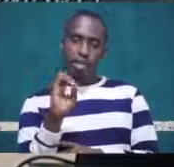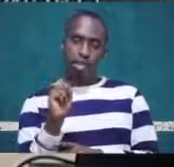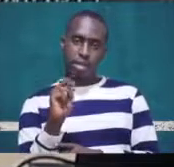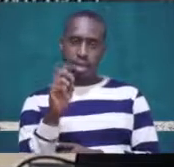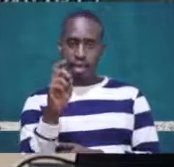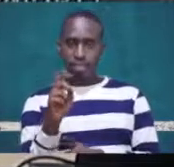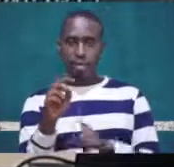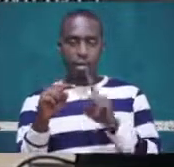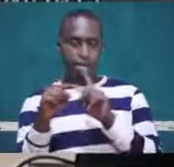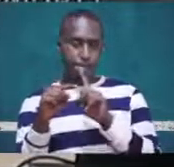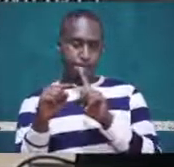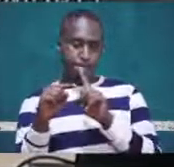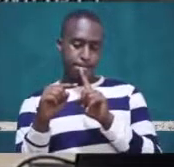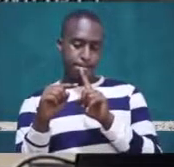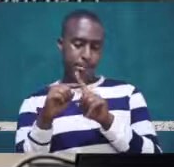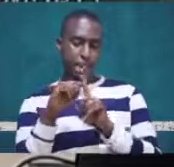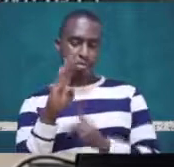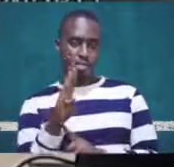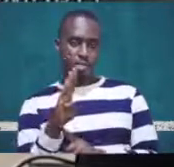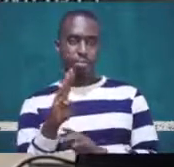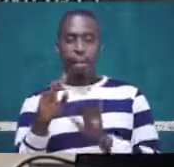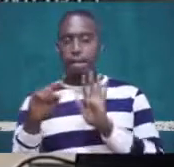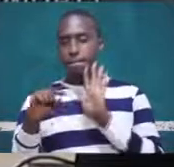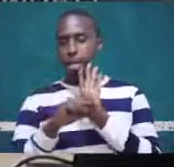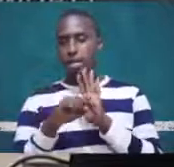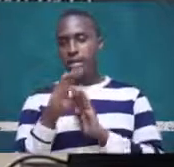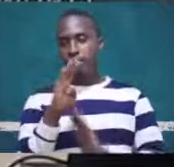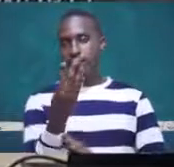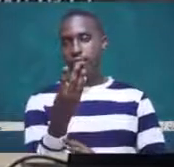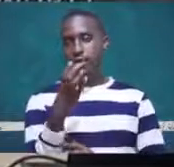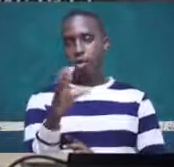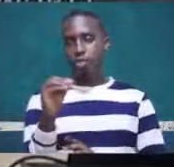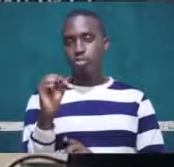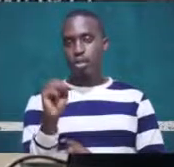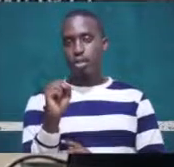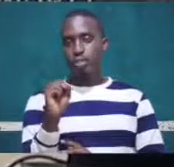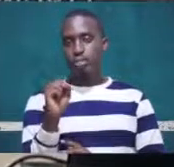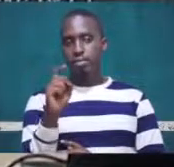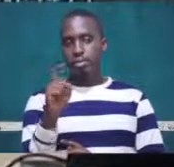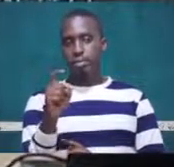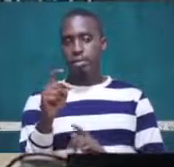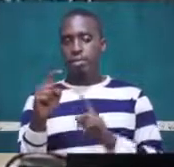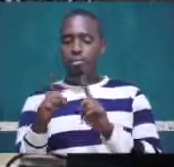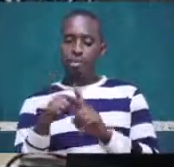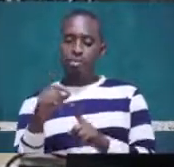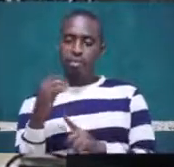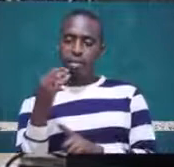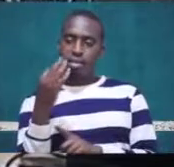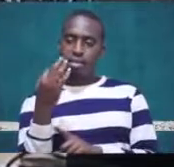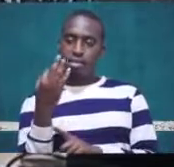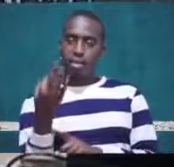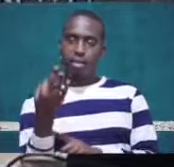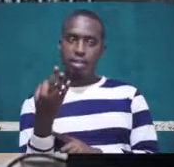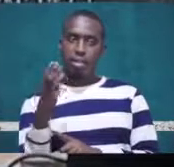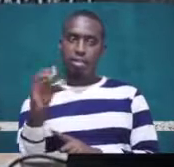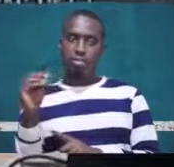b minus 4 sine x plus 3 cosine x, a derivative of cosine x is